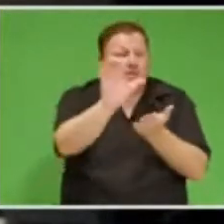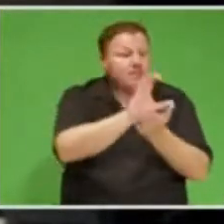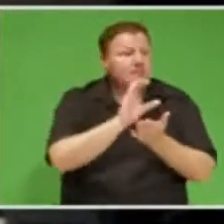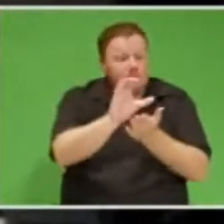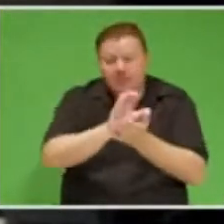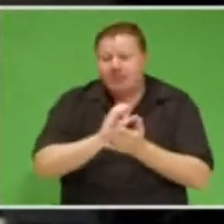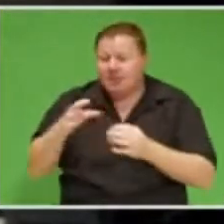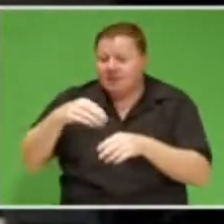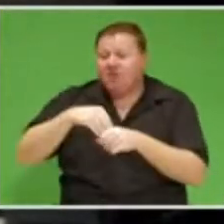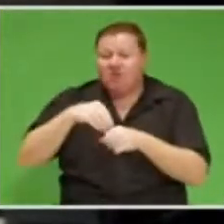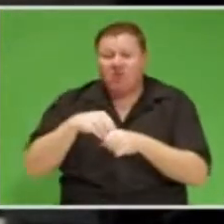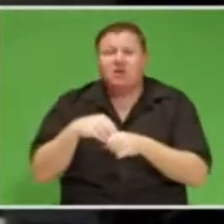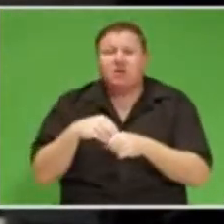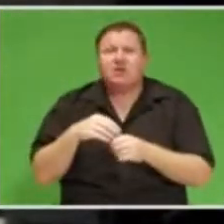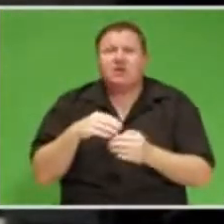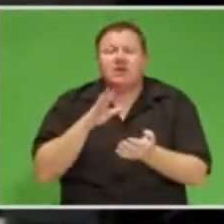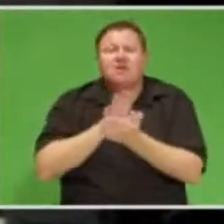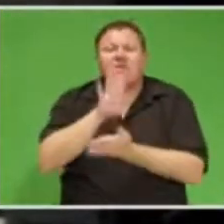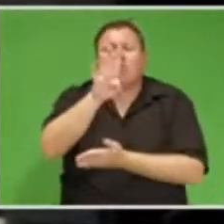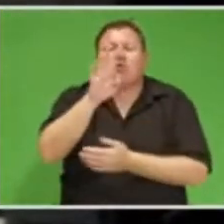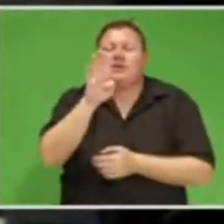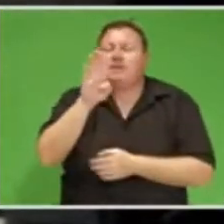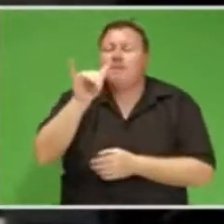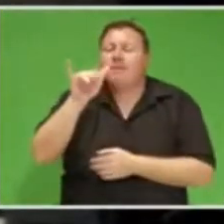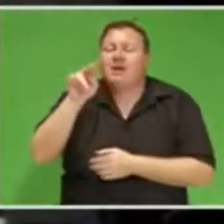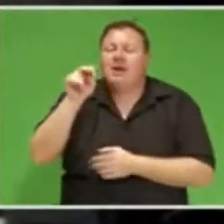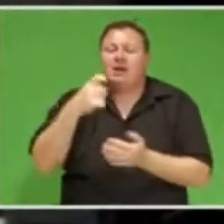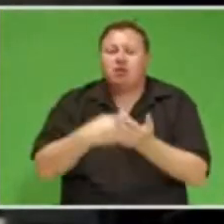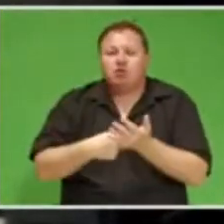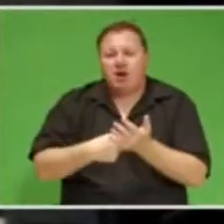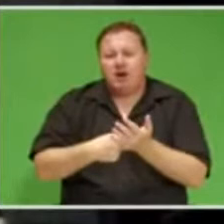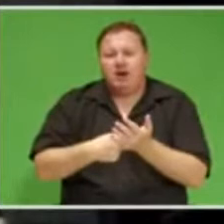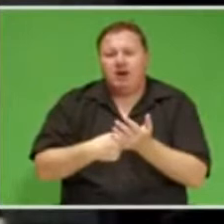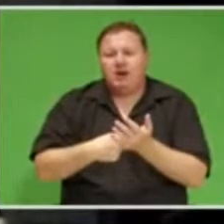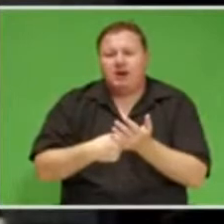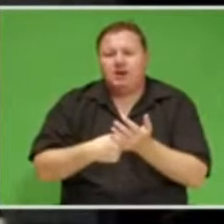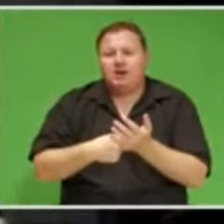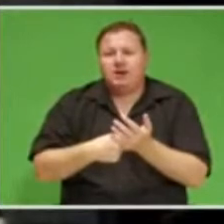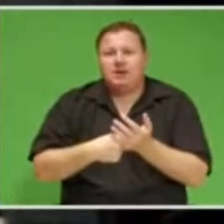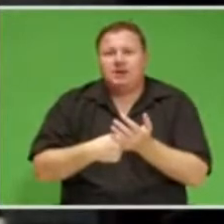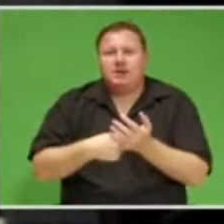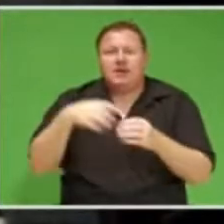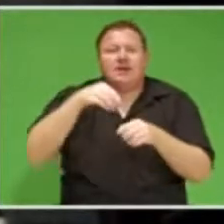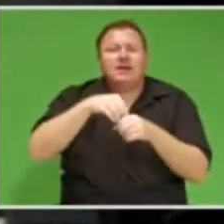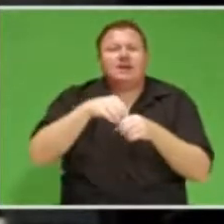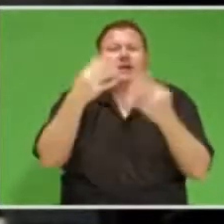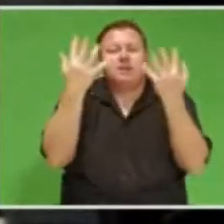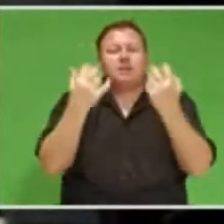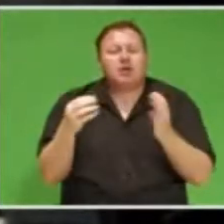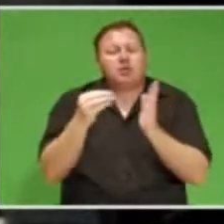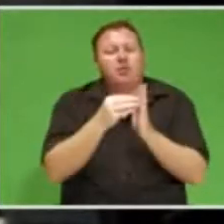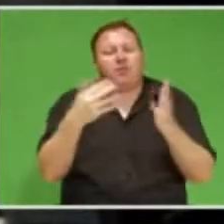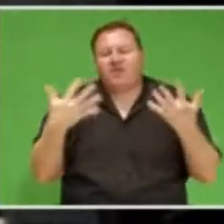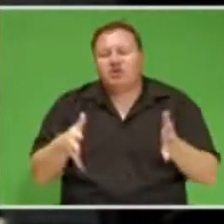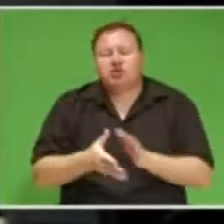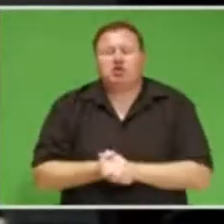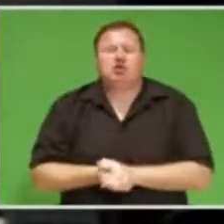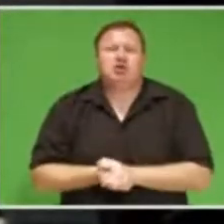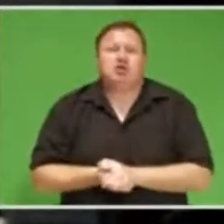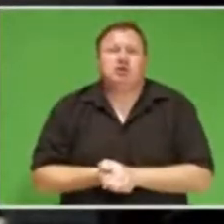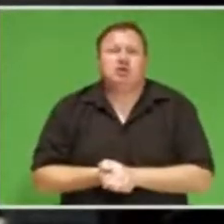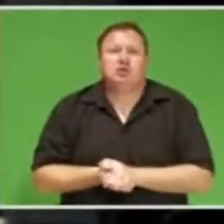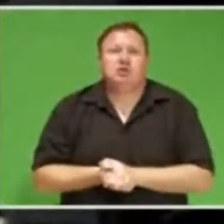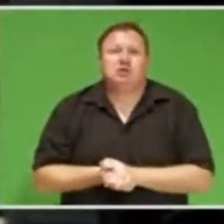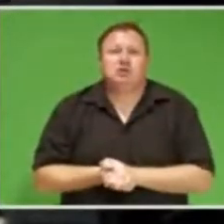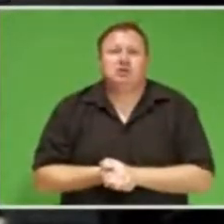has contributed some 14 billion rand to the fiscus. During the course of this year, we